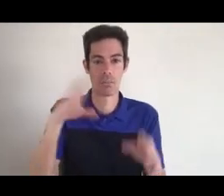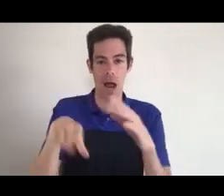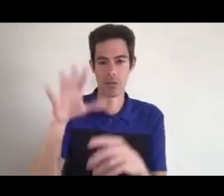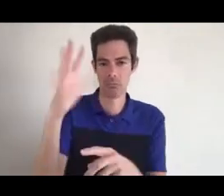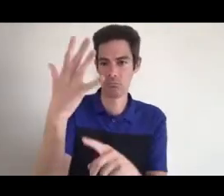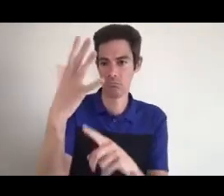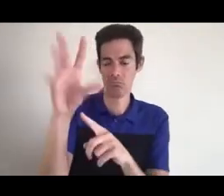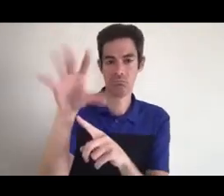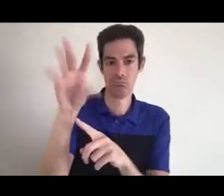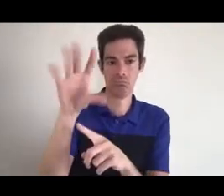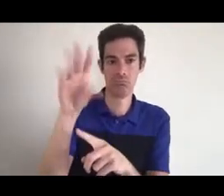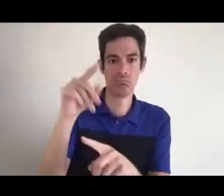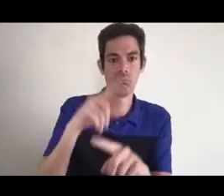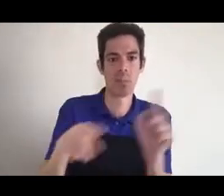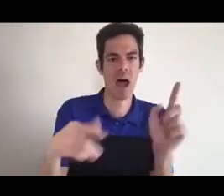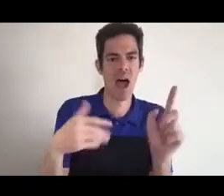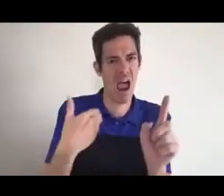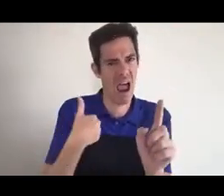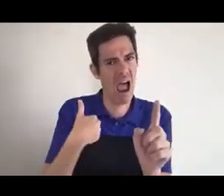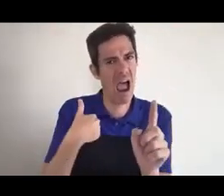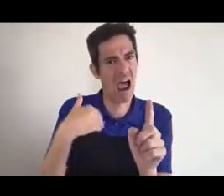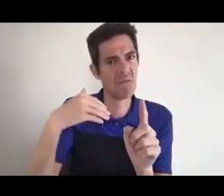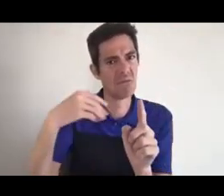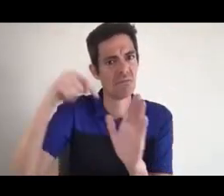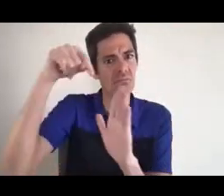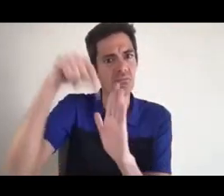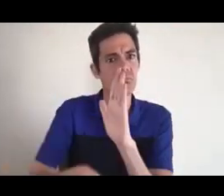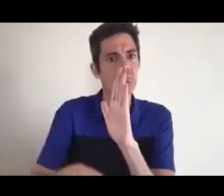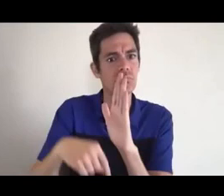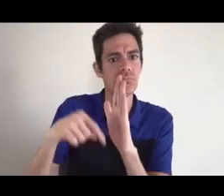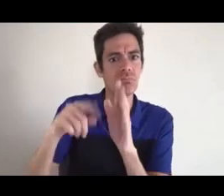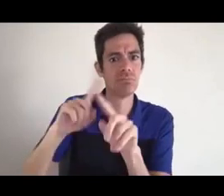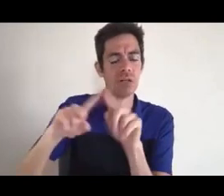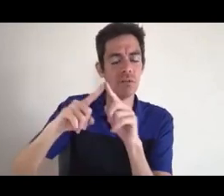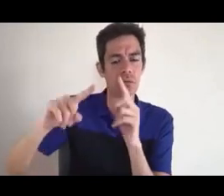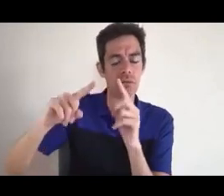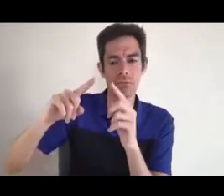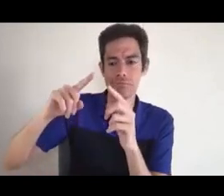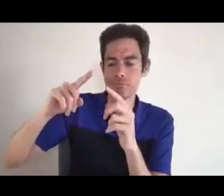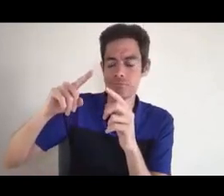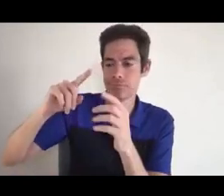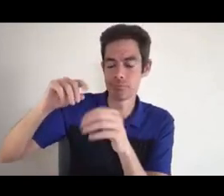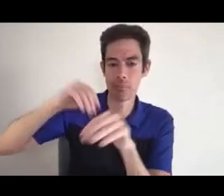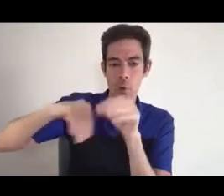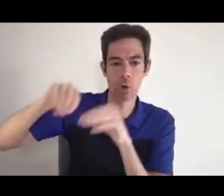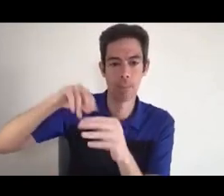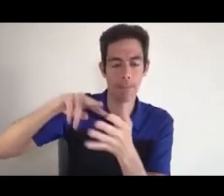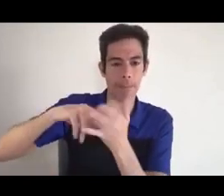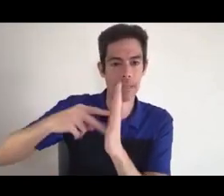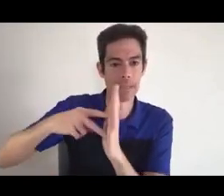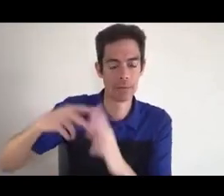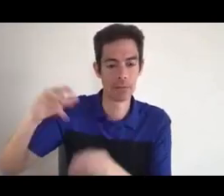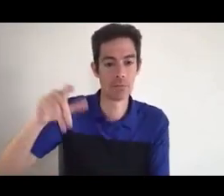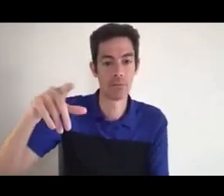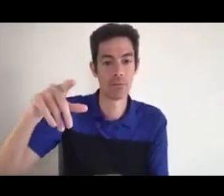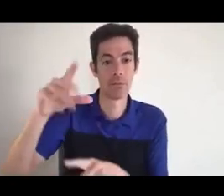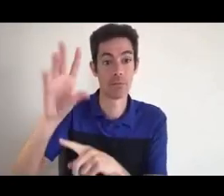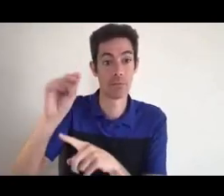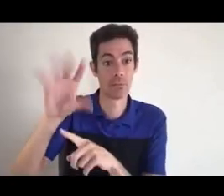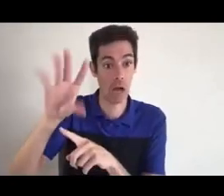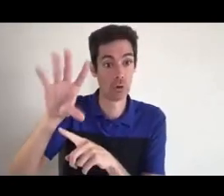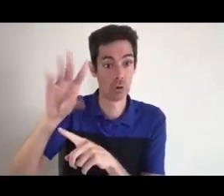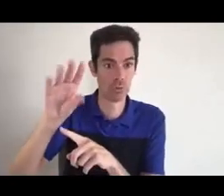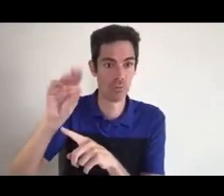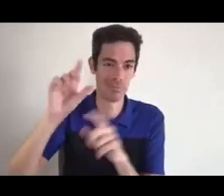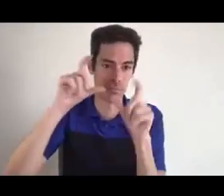So for lights, it's usually the 5-hand, but there's some differences as far as